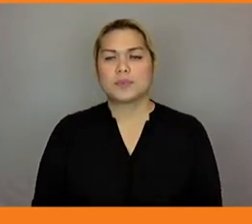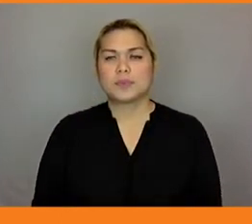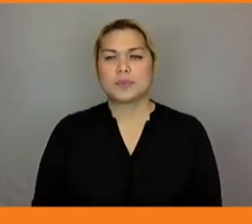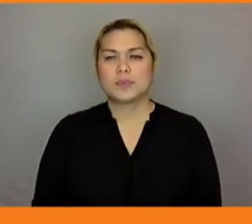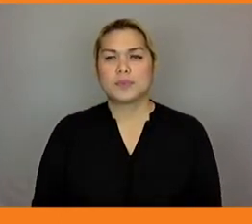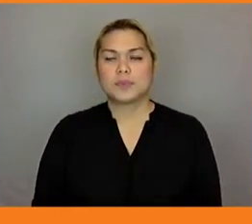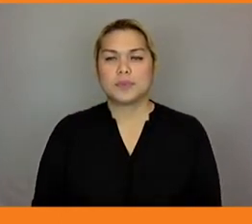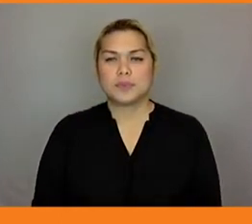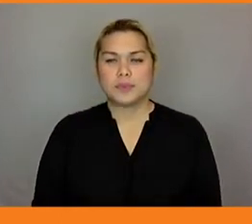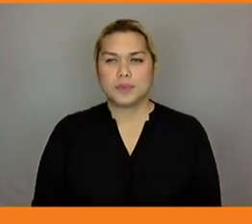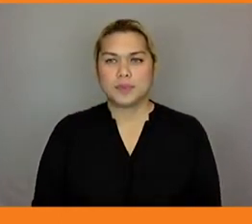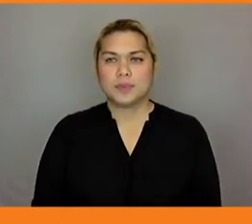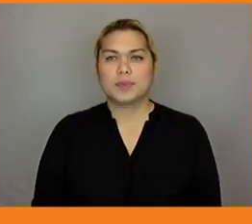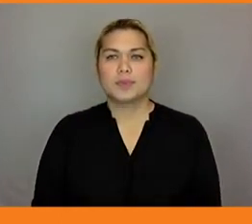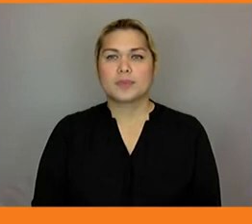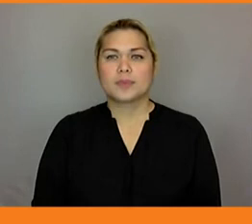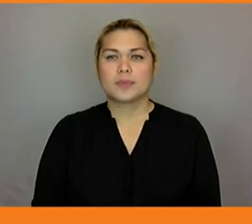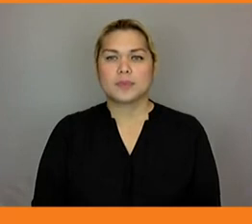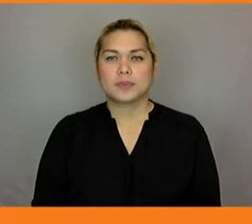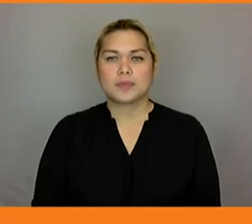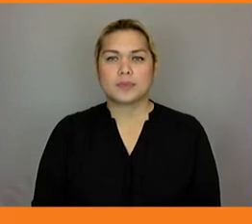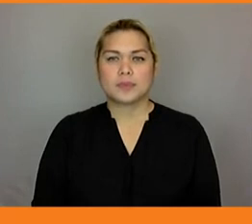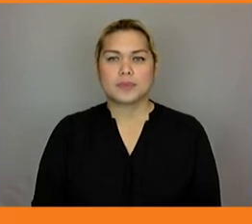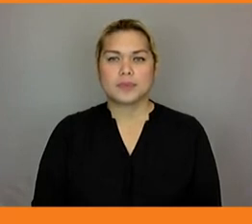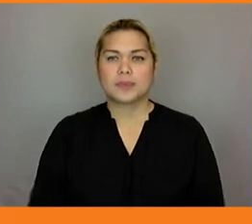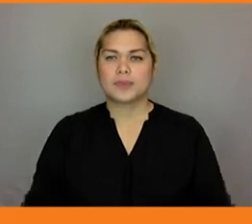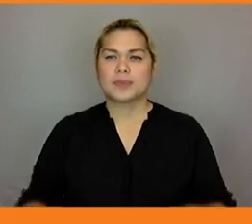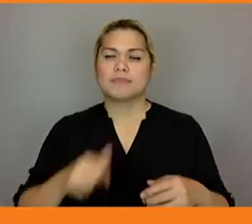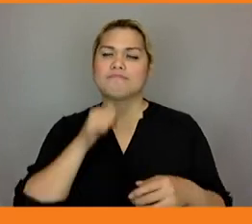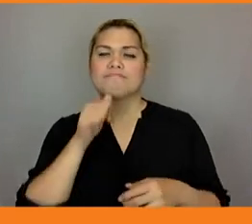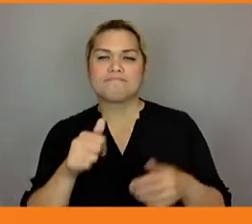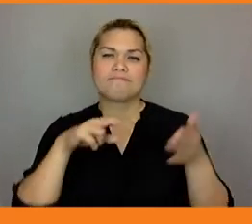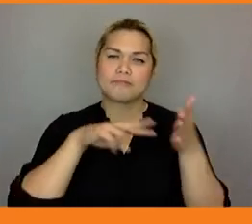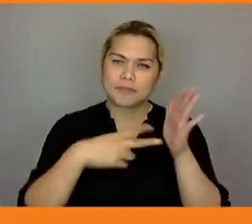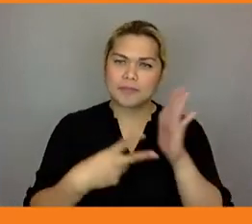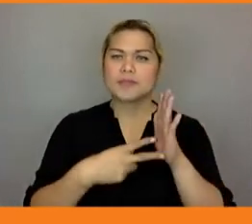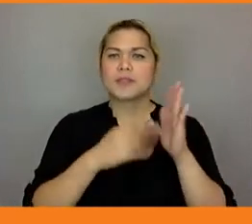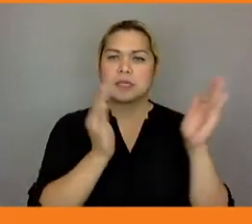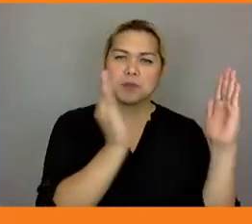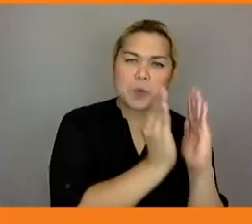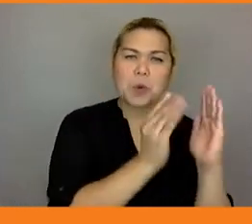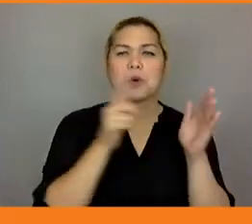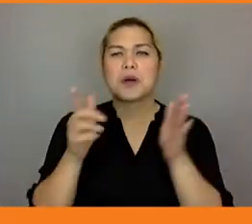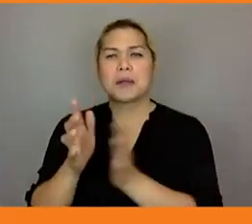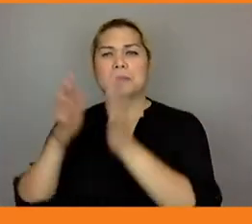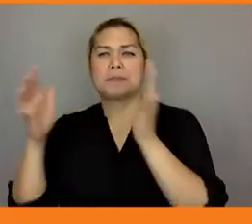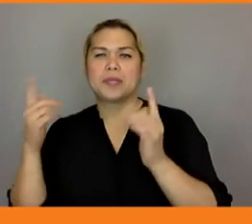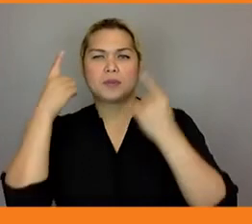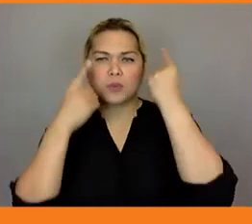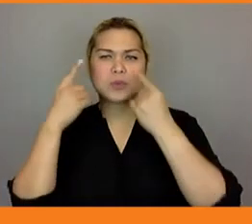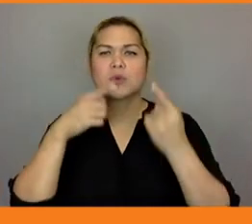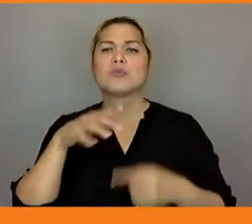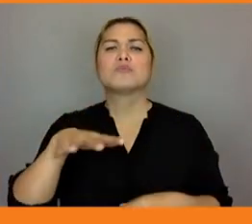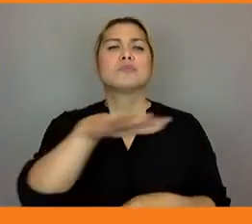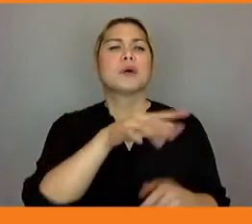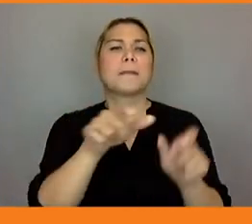It's not really depends on the size only, but depends on the demand of the society and also demand of the people. So from every angle, we would like